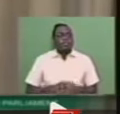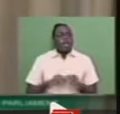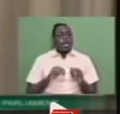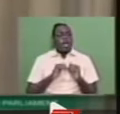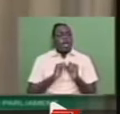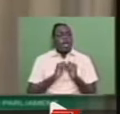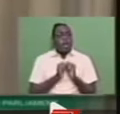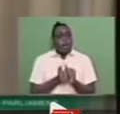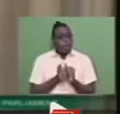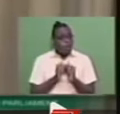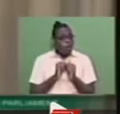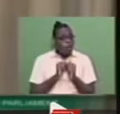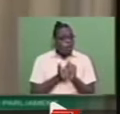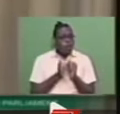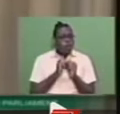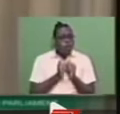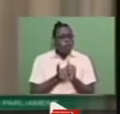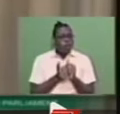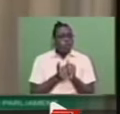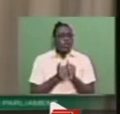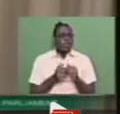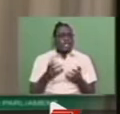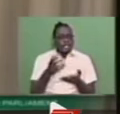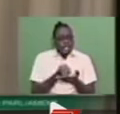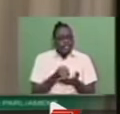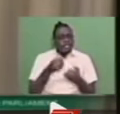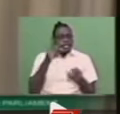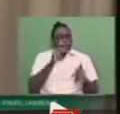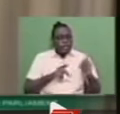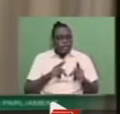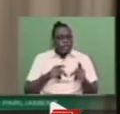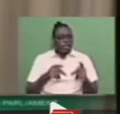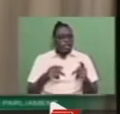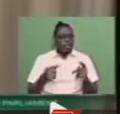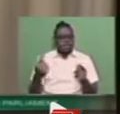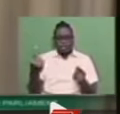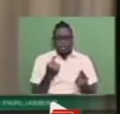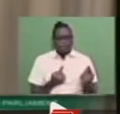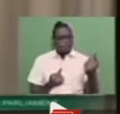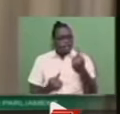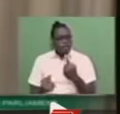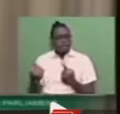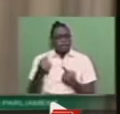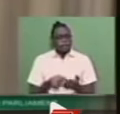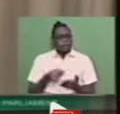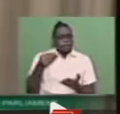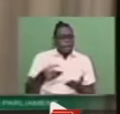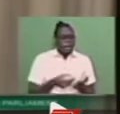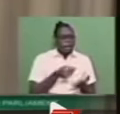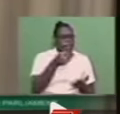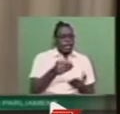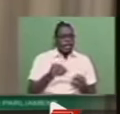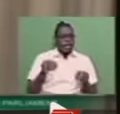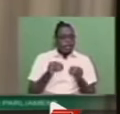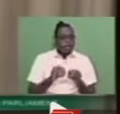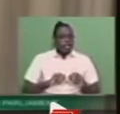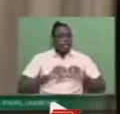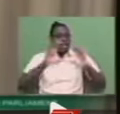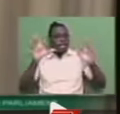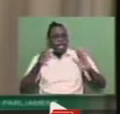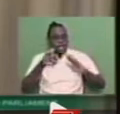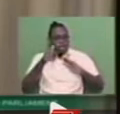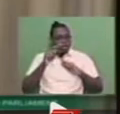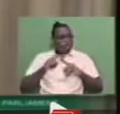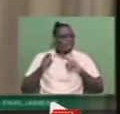implemented procurement legislation. So on the 9th January 2019, the Express reported that from 2 weeks at that